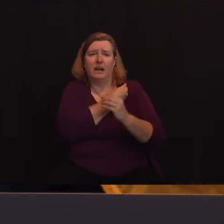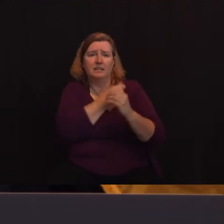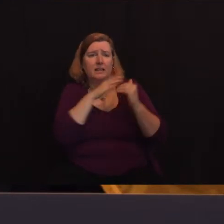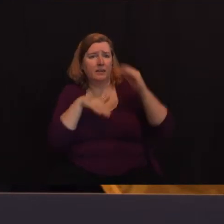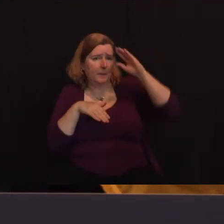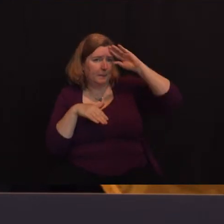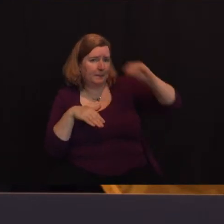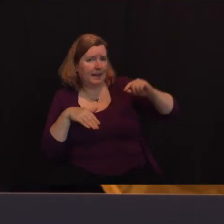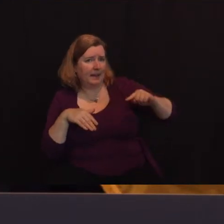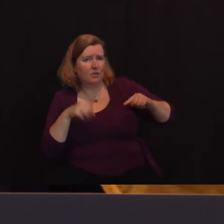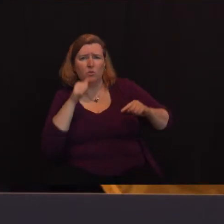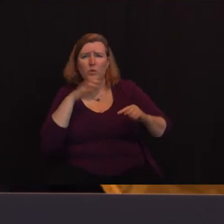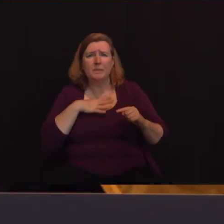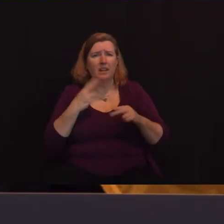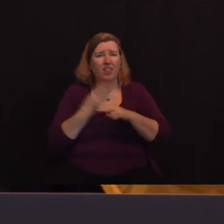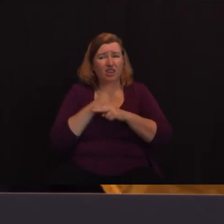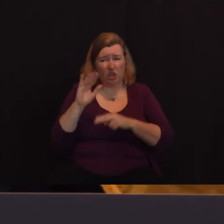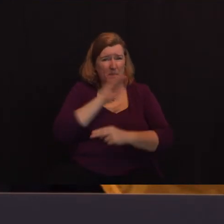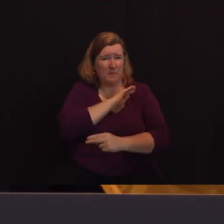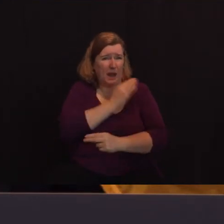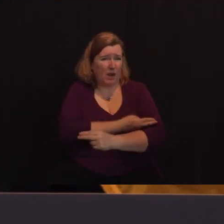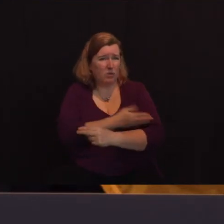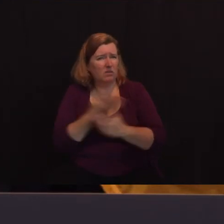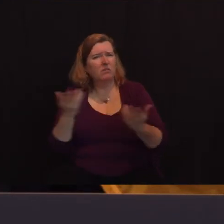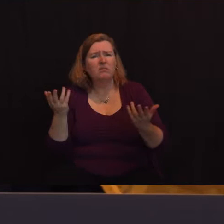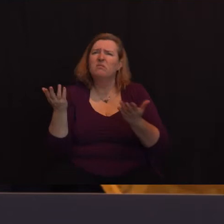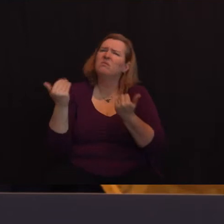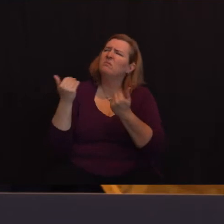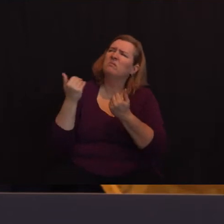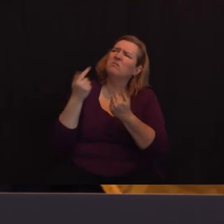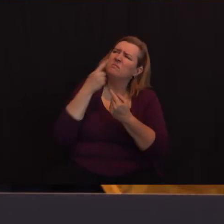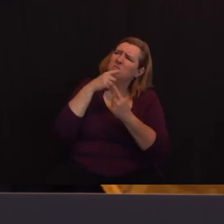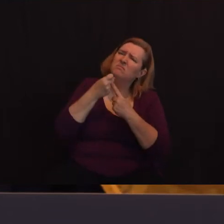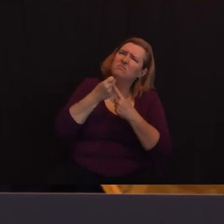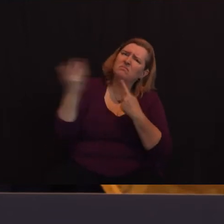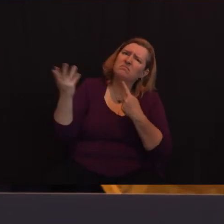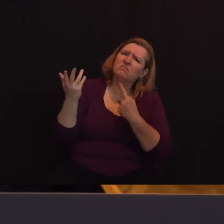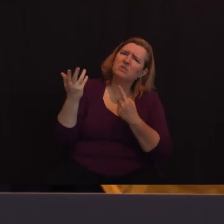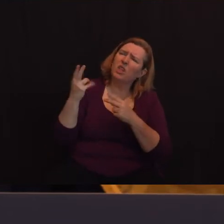your power. Please explain what you mean.